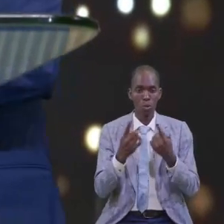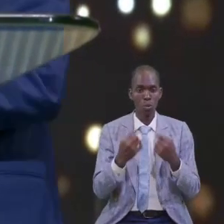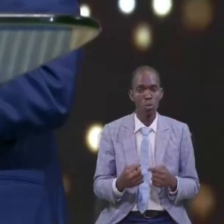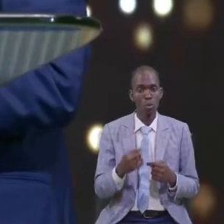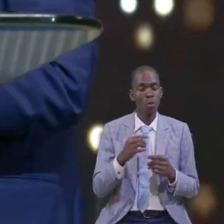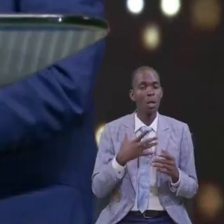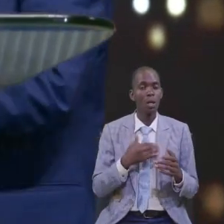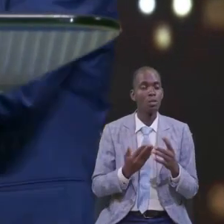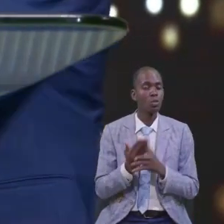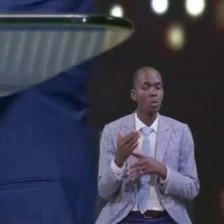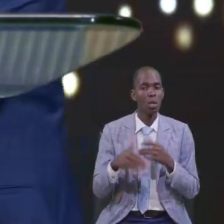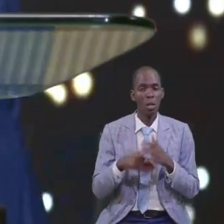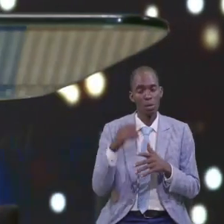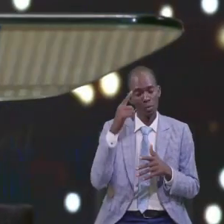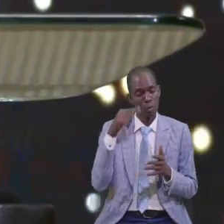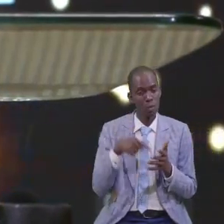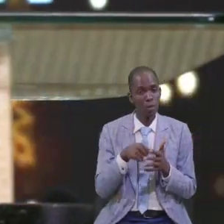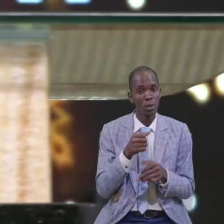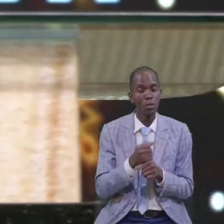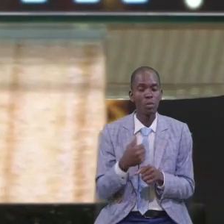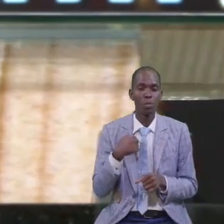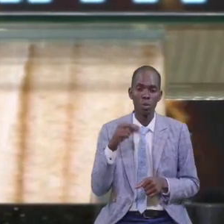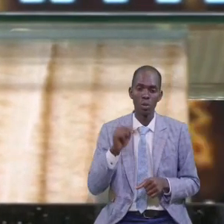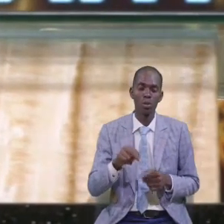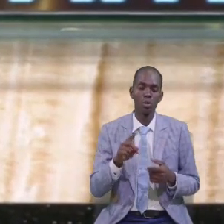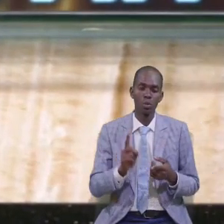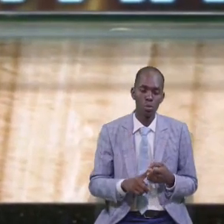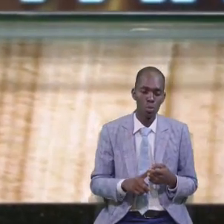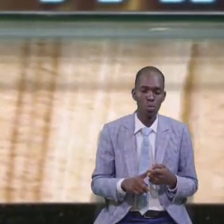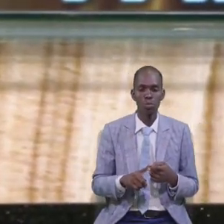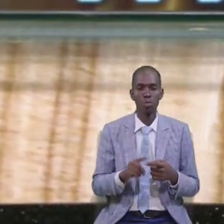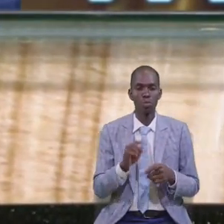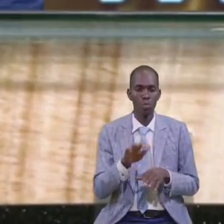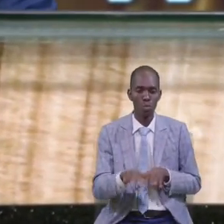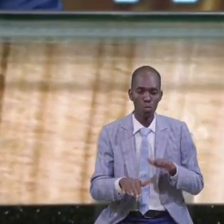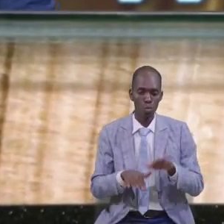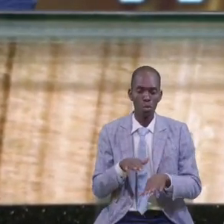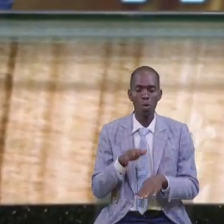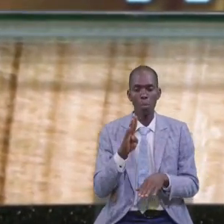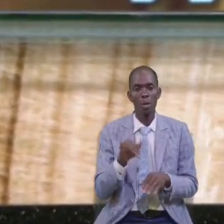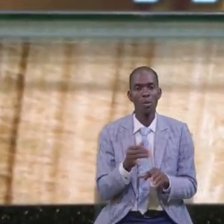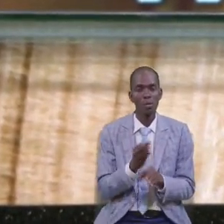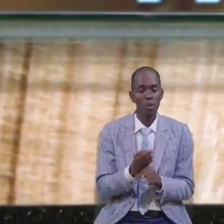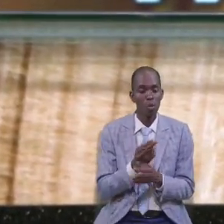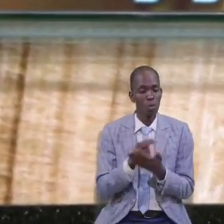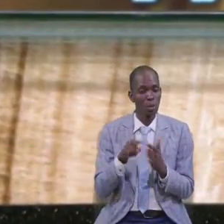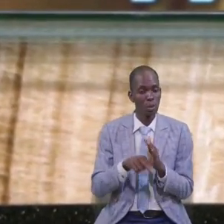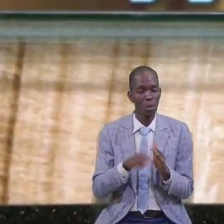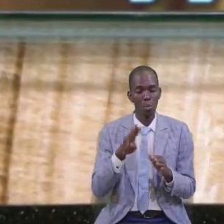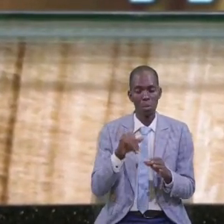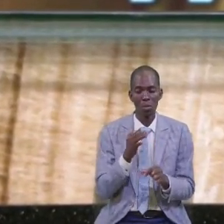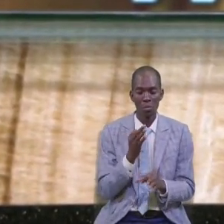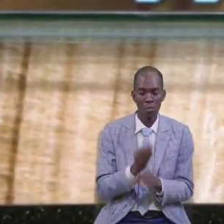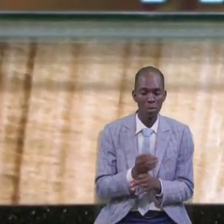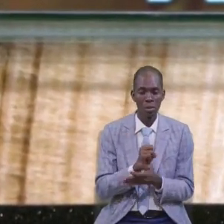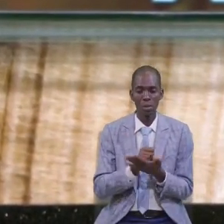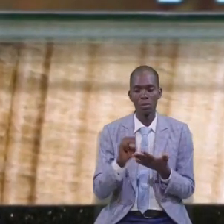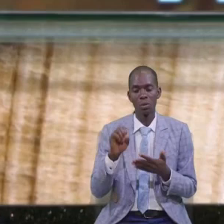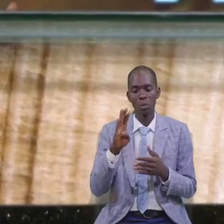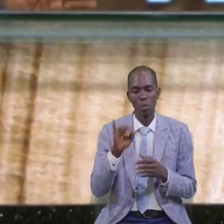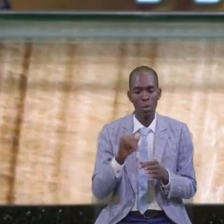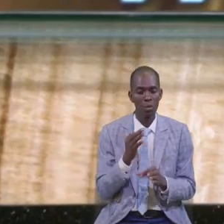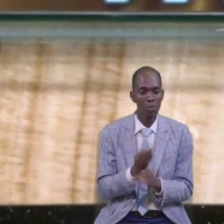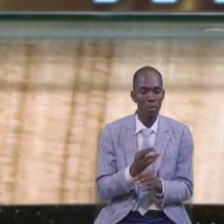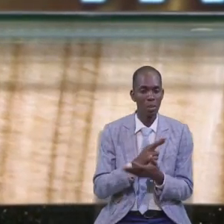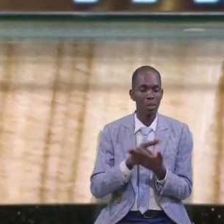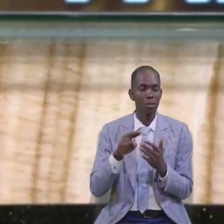of the year, want to walk by faith. Salvation by faith, holiness by faith, sanctification by faith, righteousness by